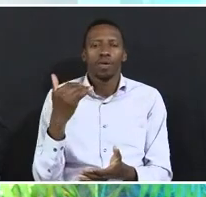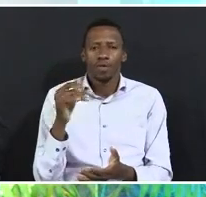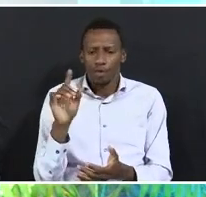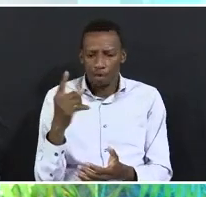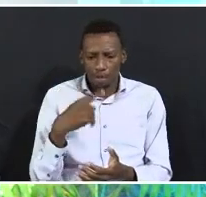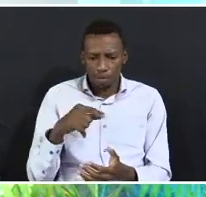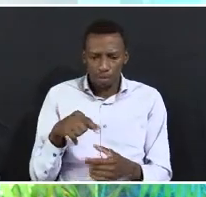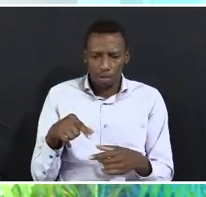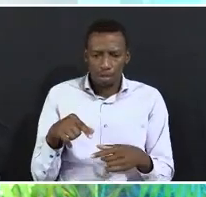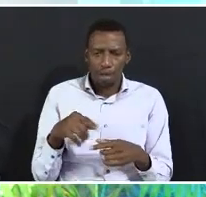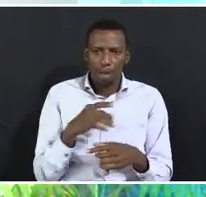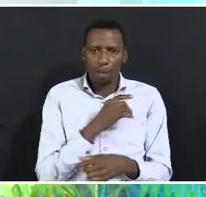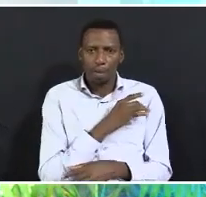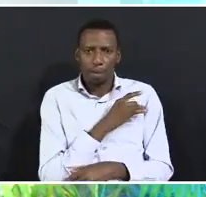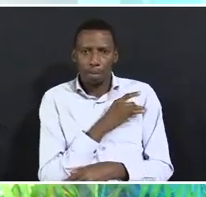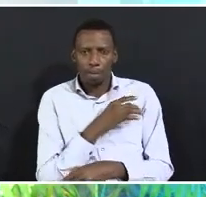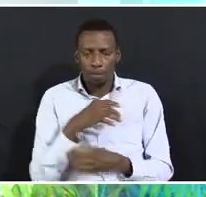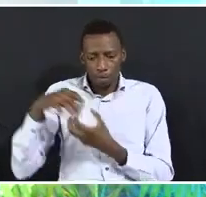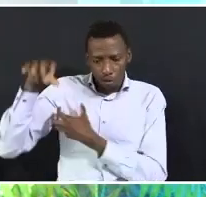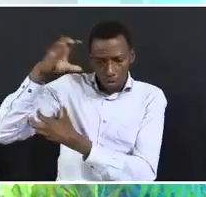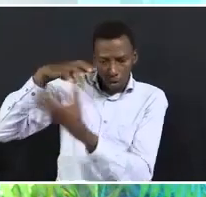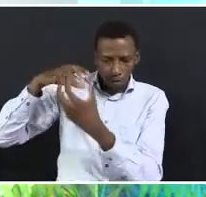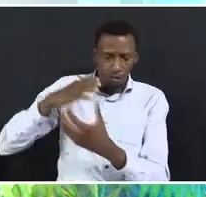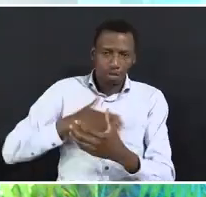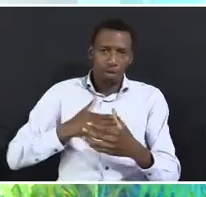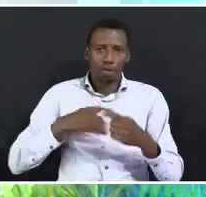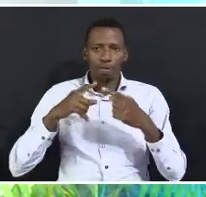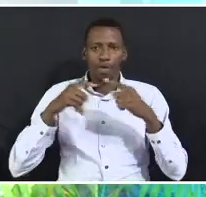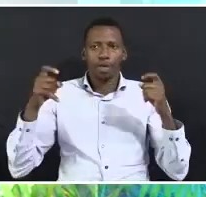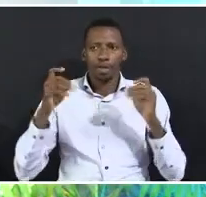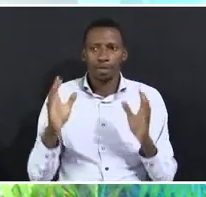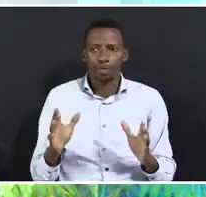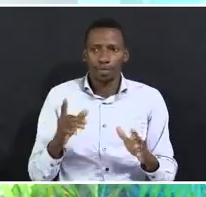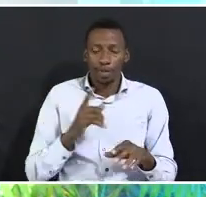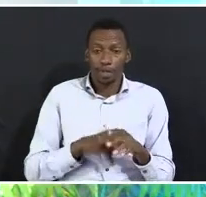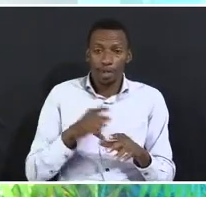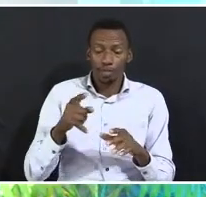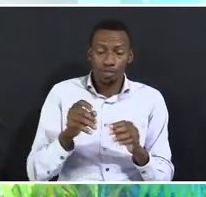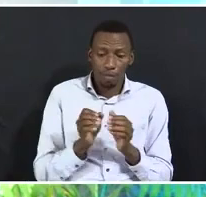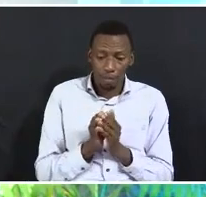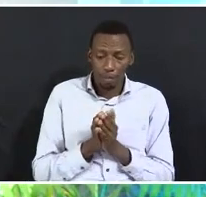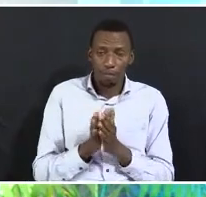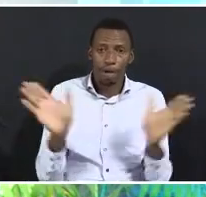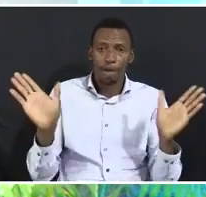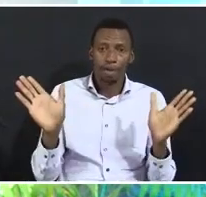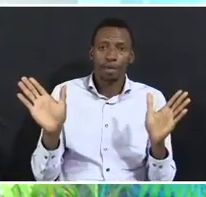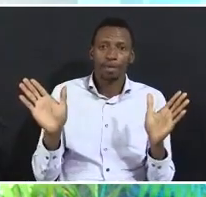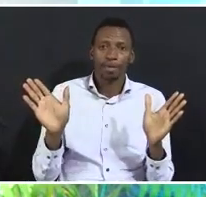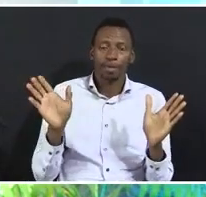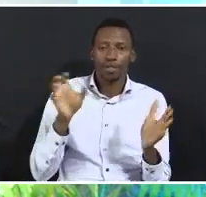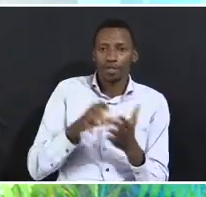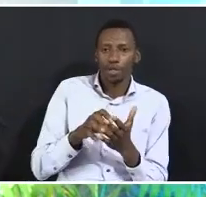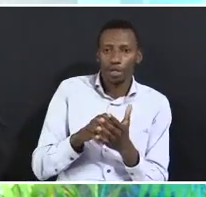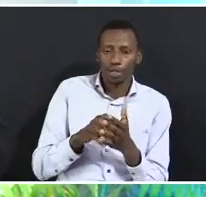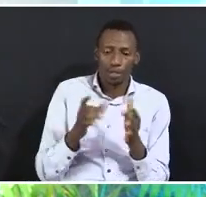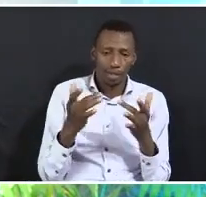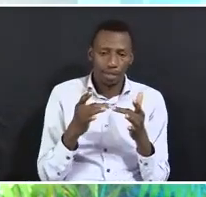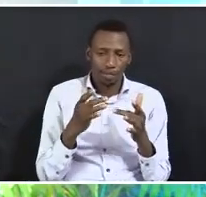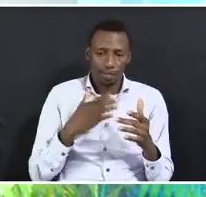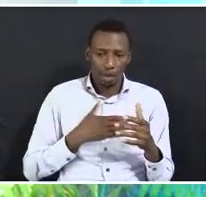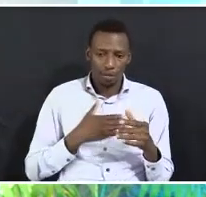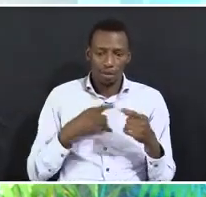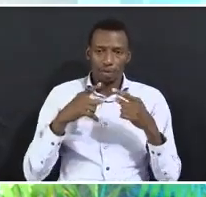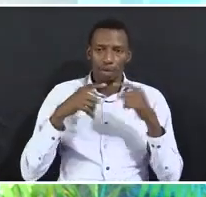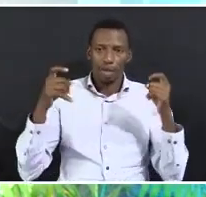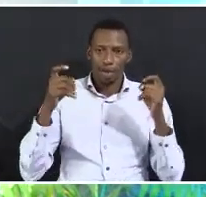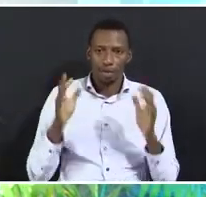are afraid of confusing our enemies. Because when you post on social media, our enemies who don't